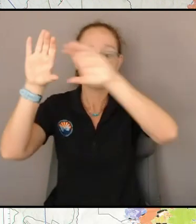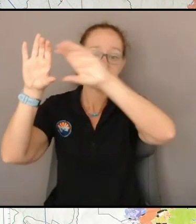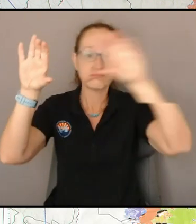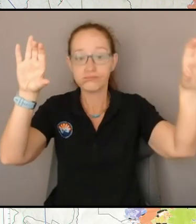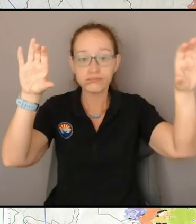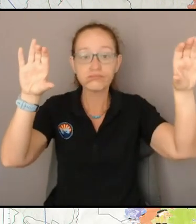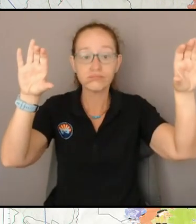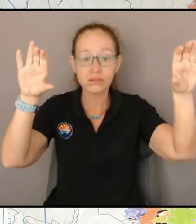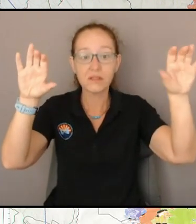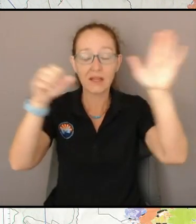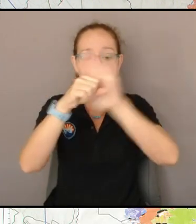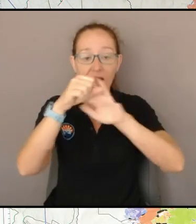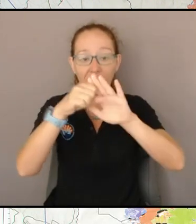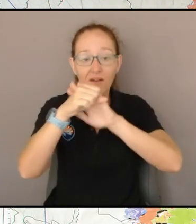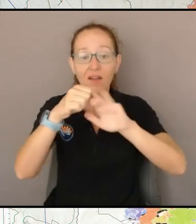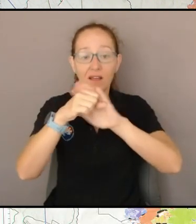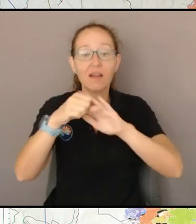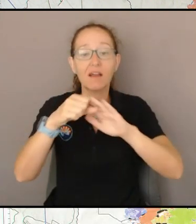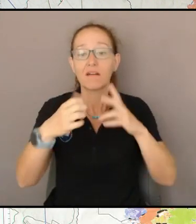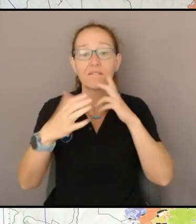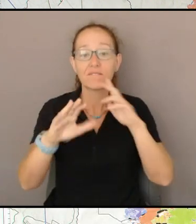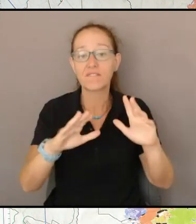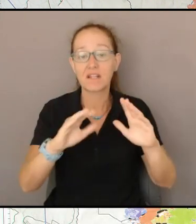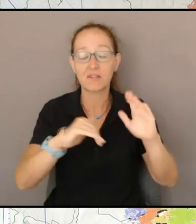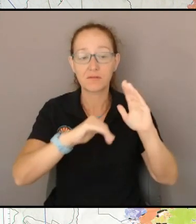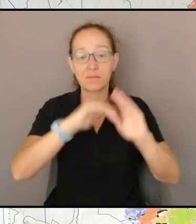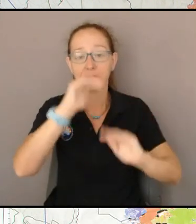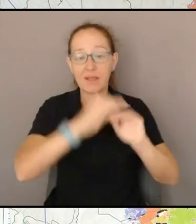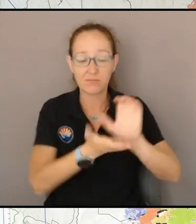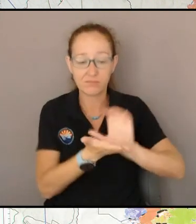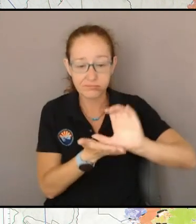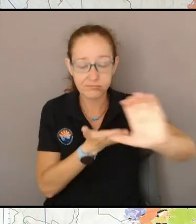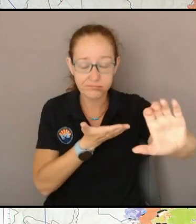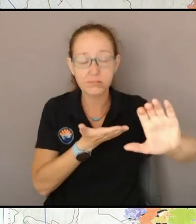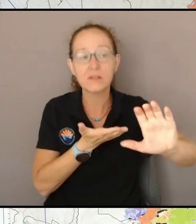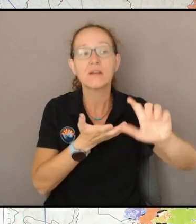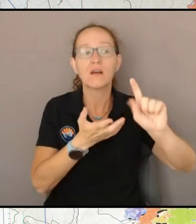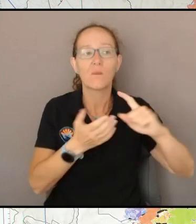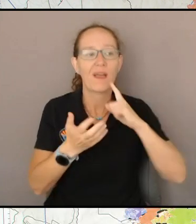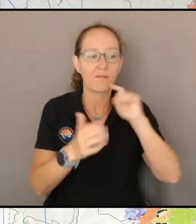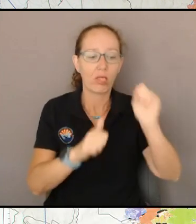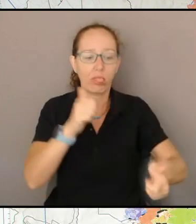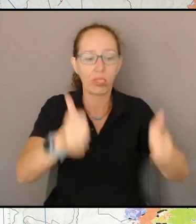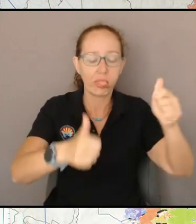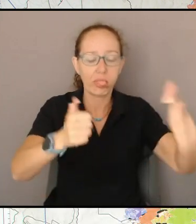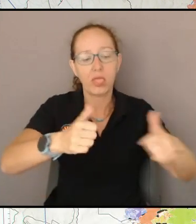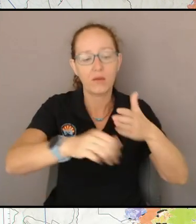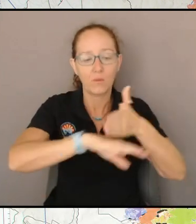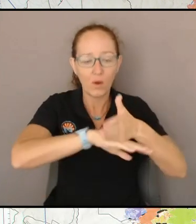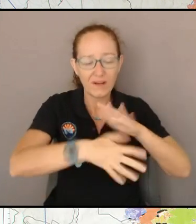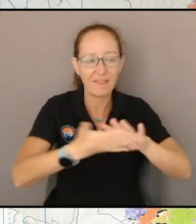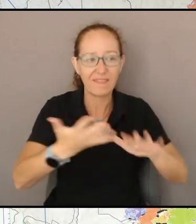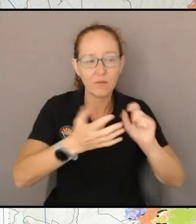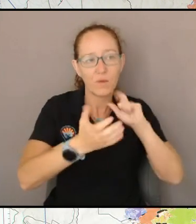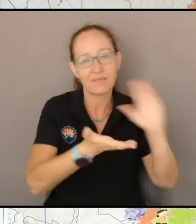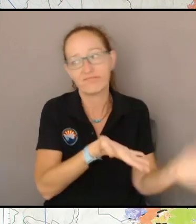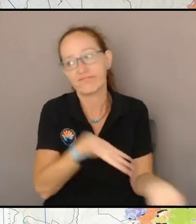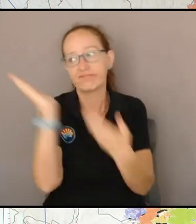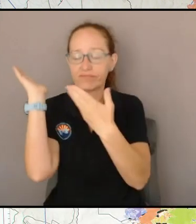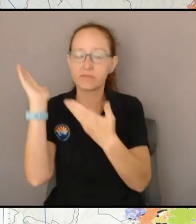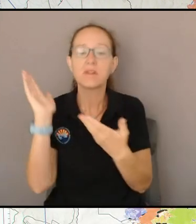this area. So continued good road work in there, working on drainage for the road, some road base and grading and things like that. It's going